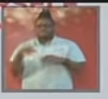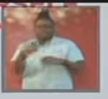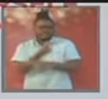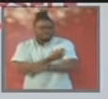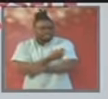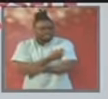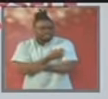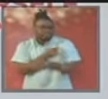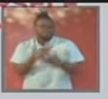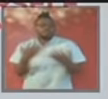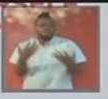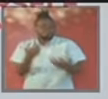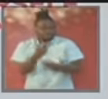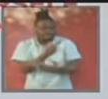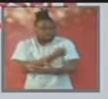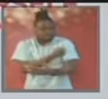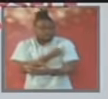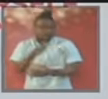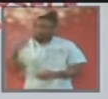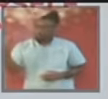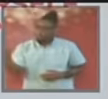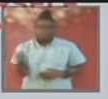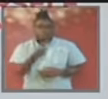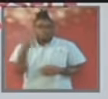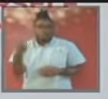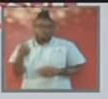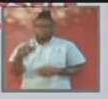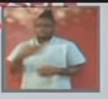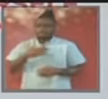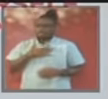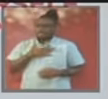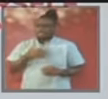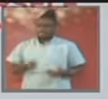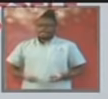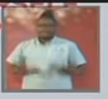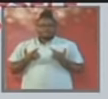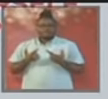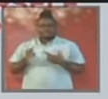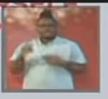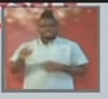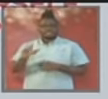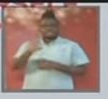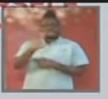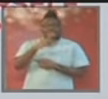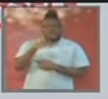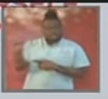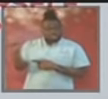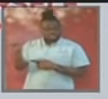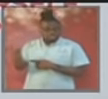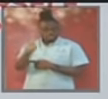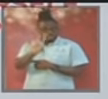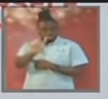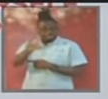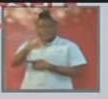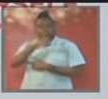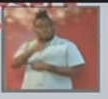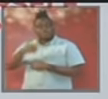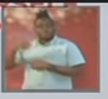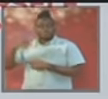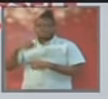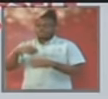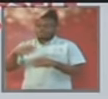part of our lives, my life, and I'm 63 years old, and other people, for decades. As